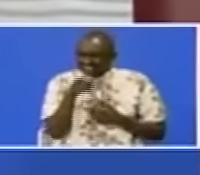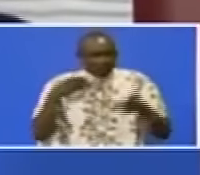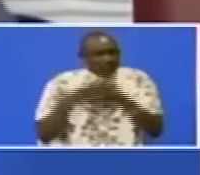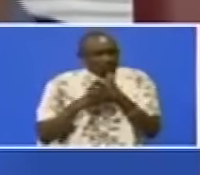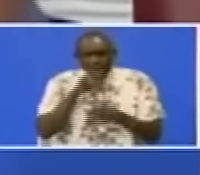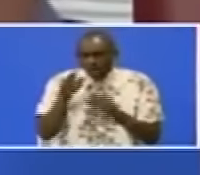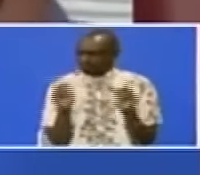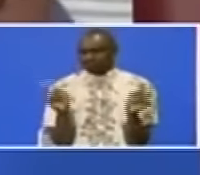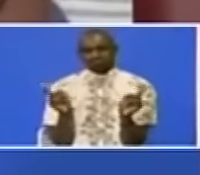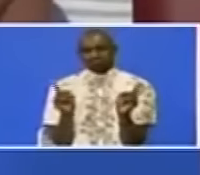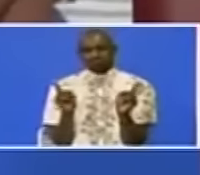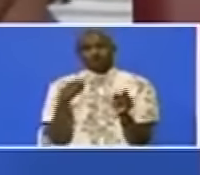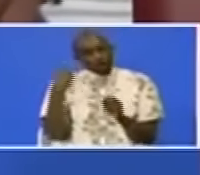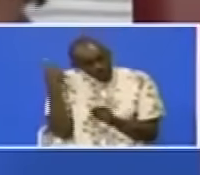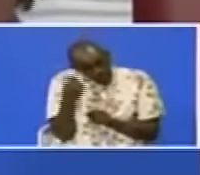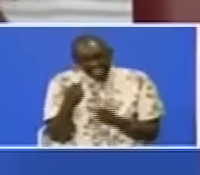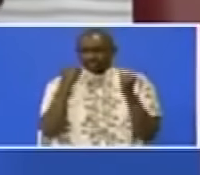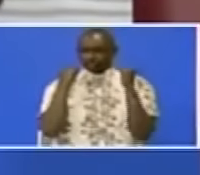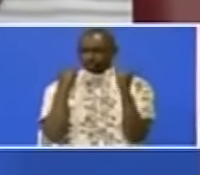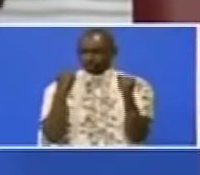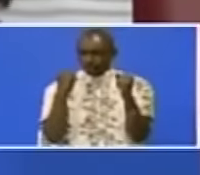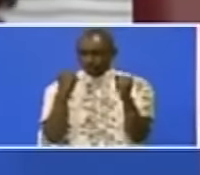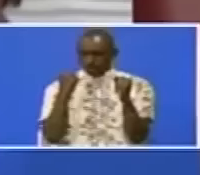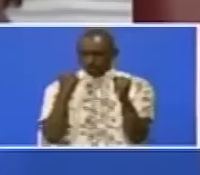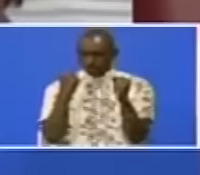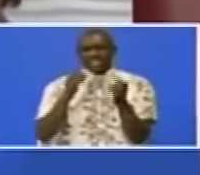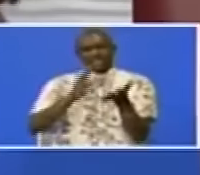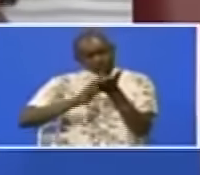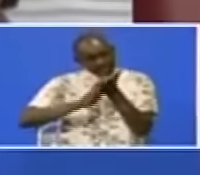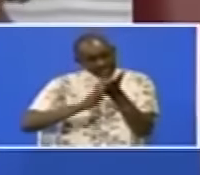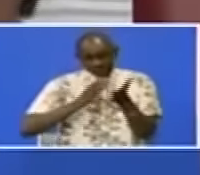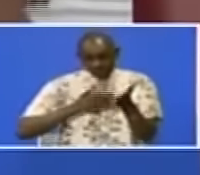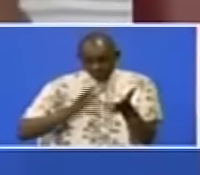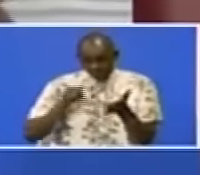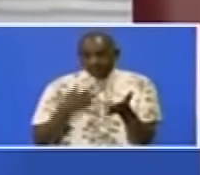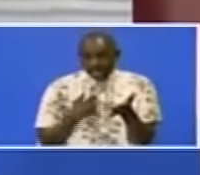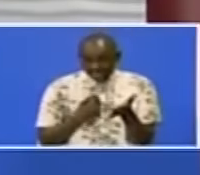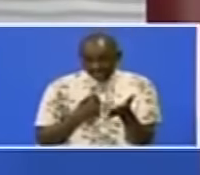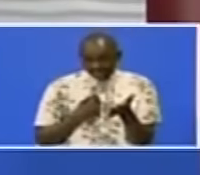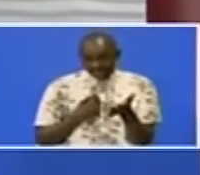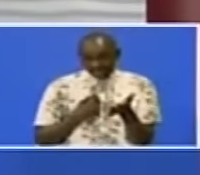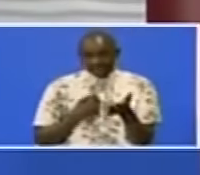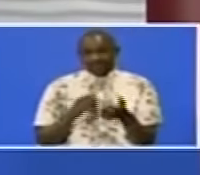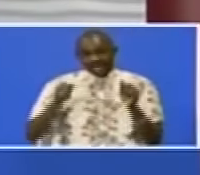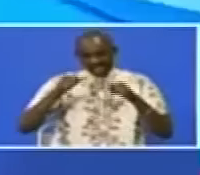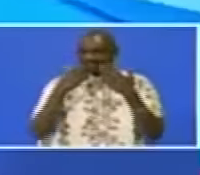sanction. It is a strong set of recommendations that have been agreed.